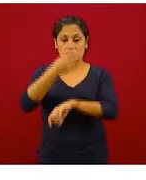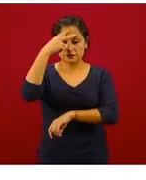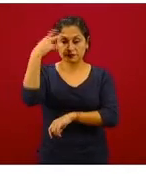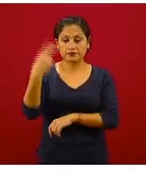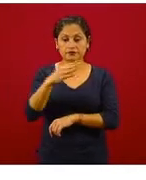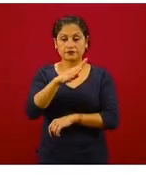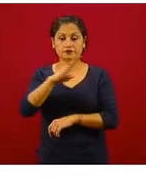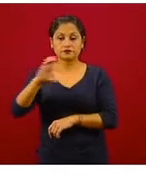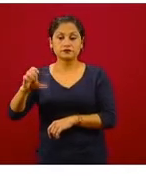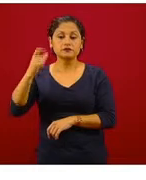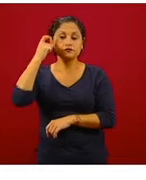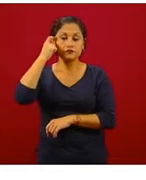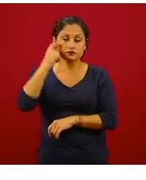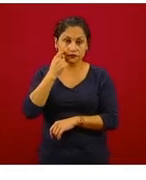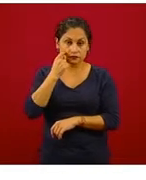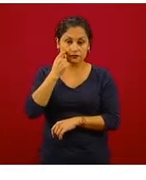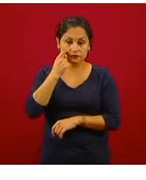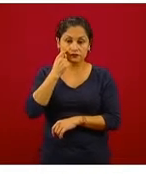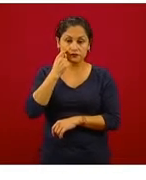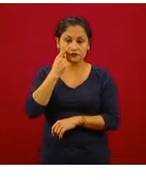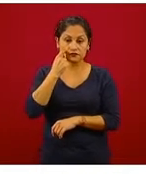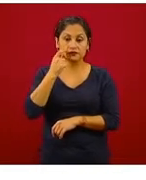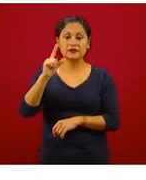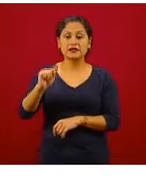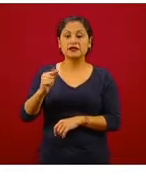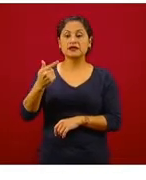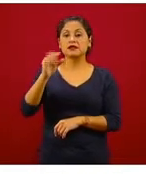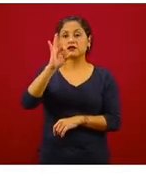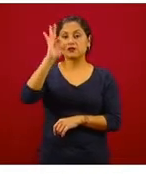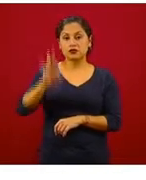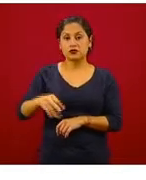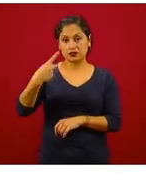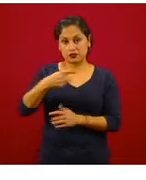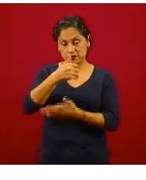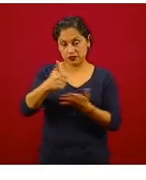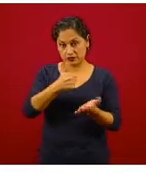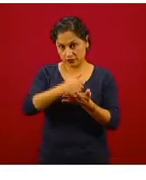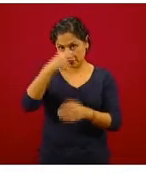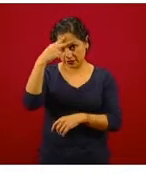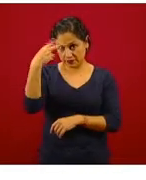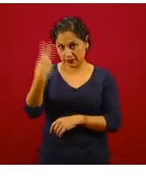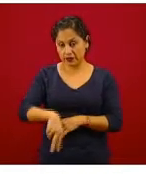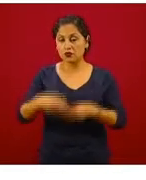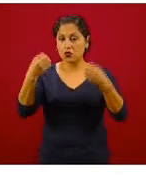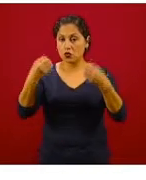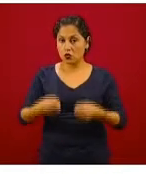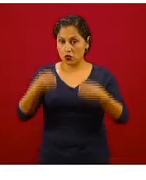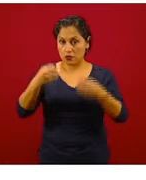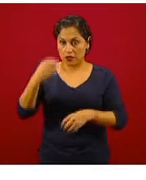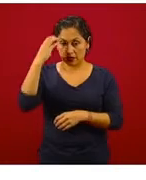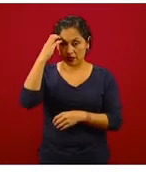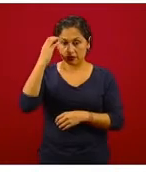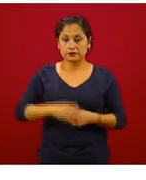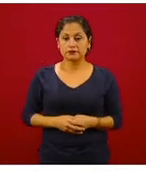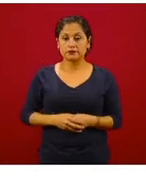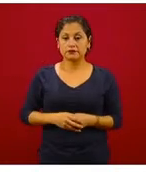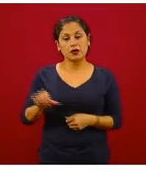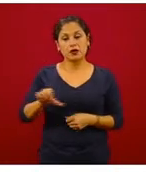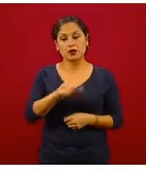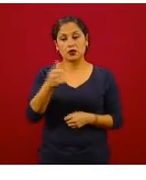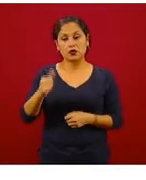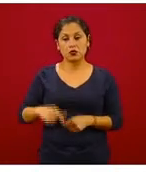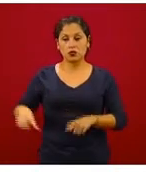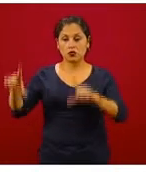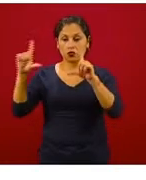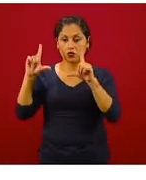City, State of Mexico, Baja California, Guerrero, Veracruz, and Tabasco in the first